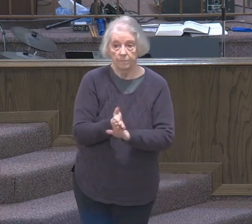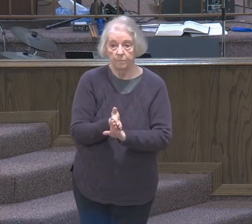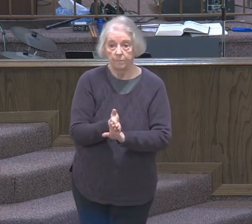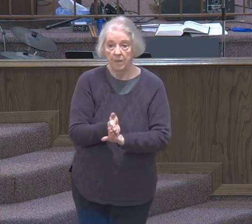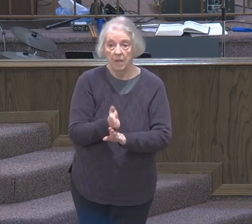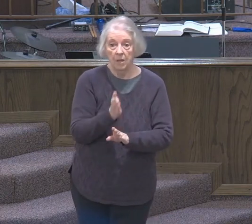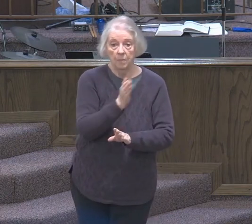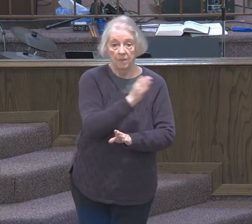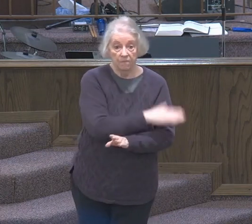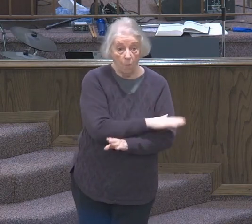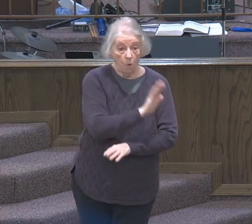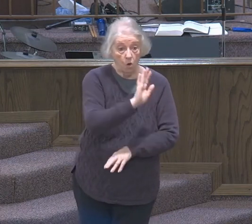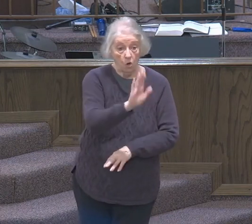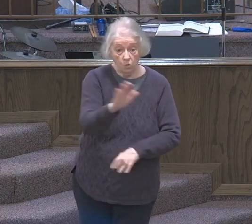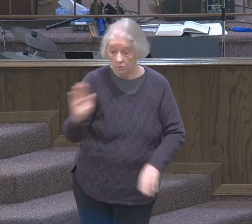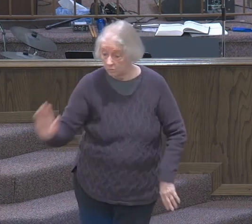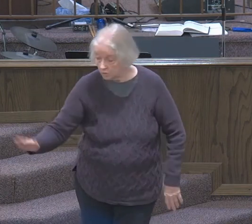before your child comes home?